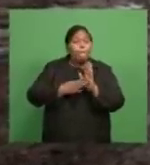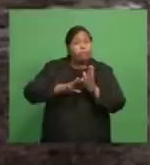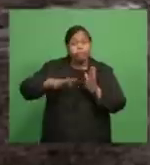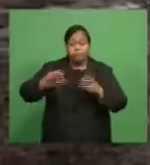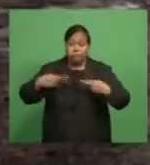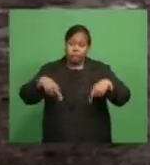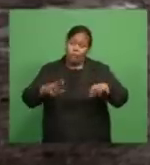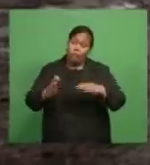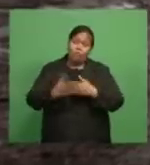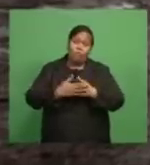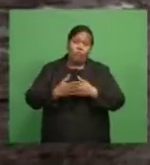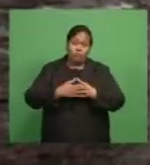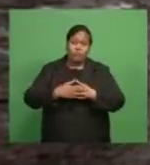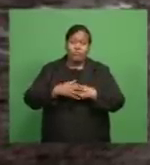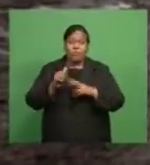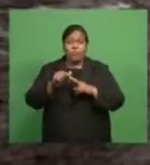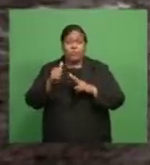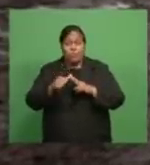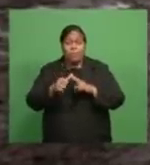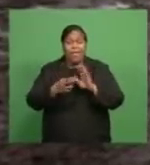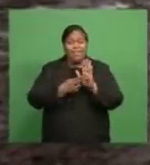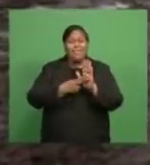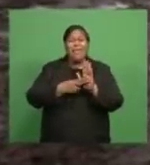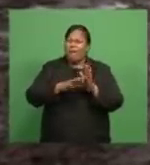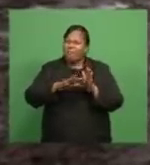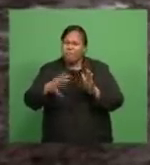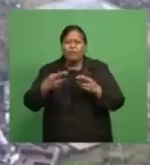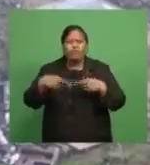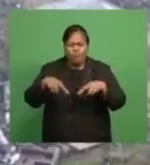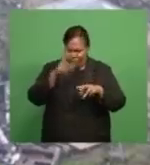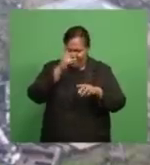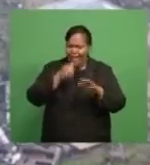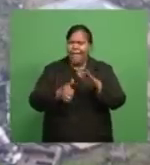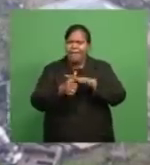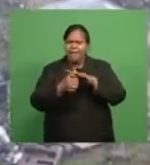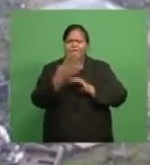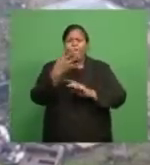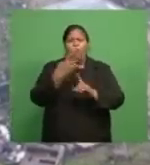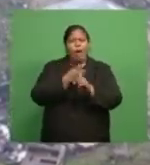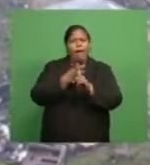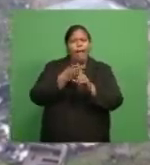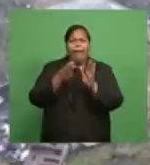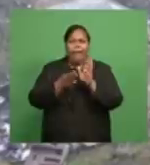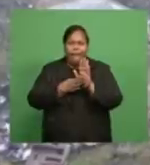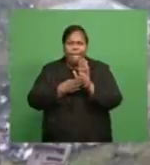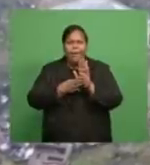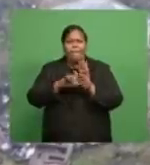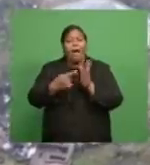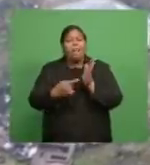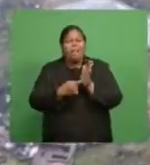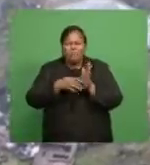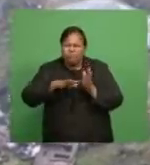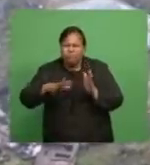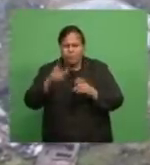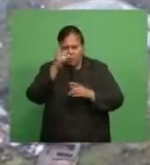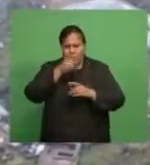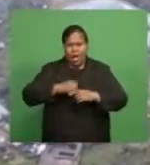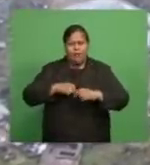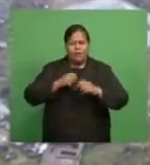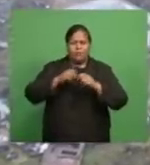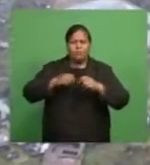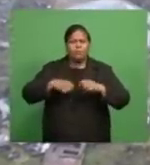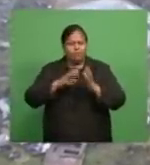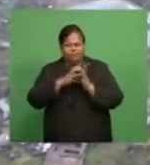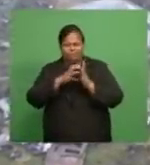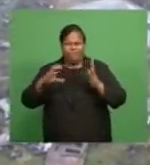the Namara Road is only accessible for 4 kilometers and the Tavuki Road is only accessible by 4-wheel drive vehicles.